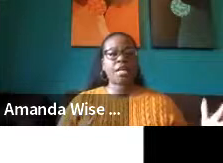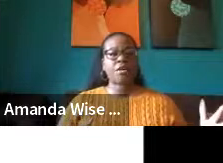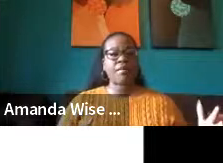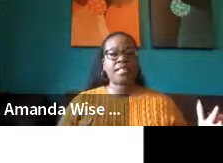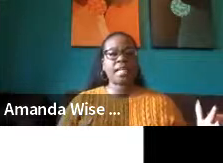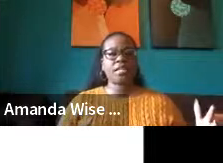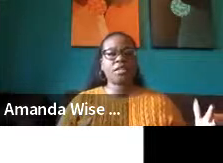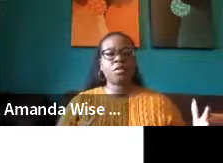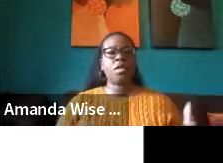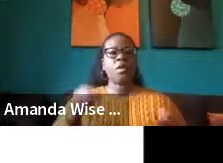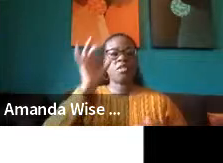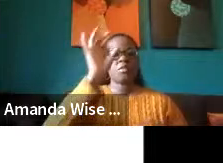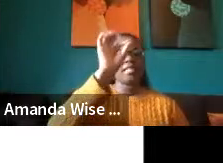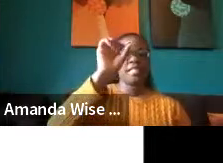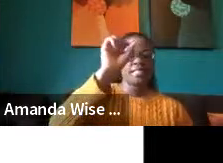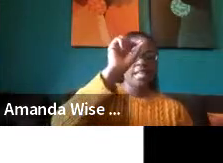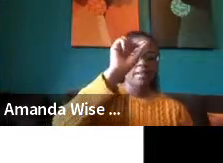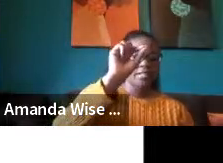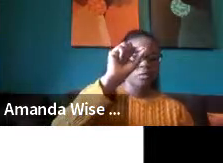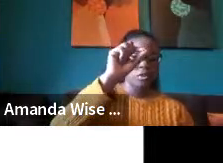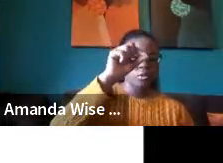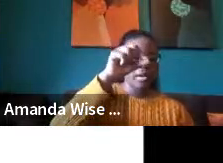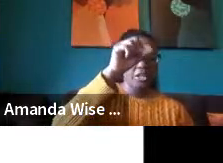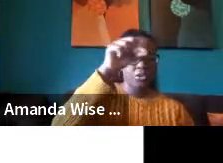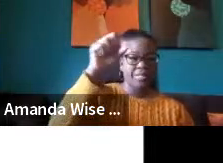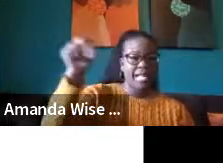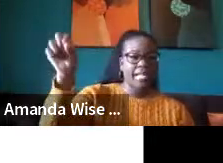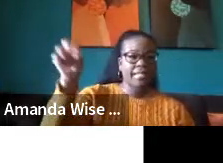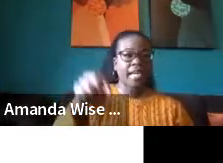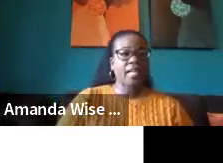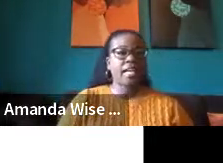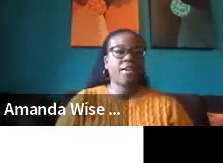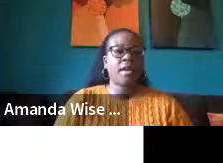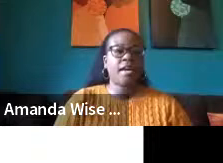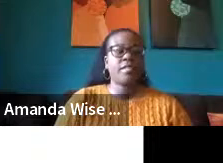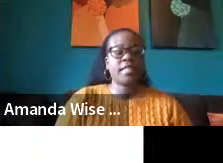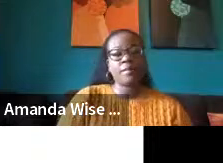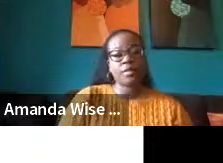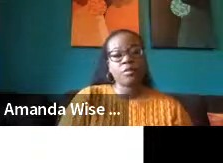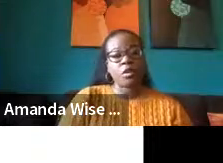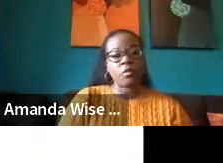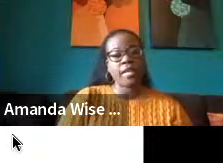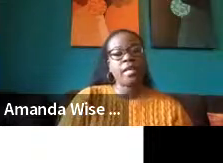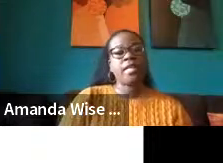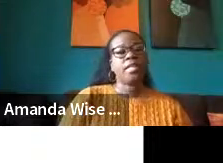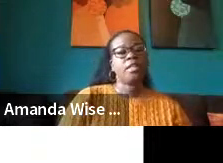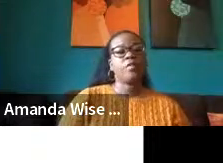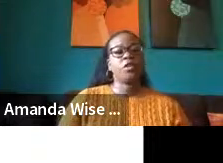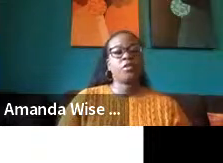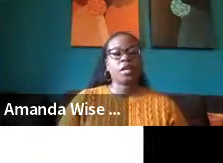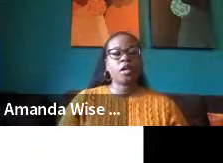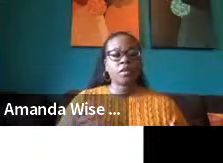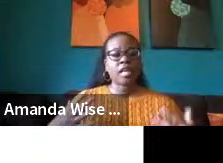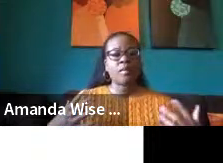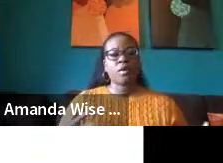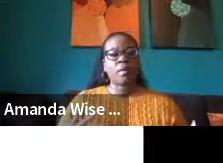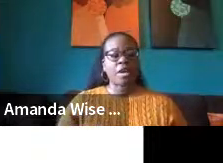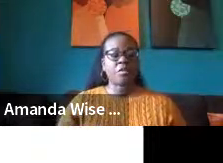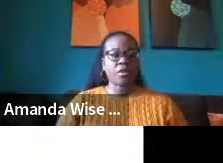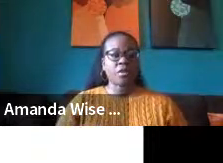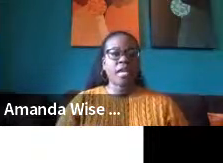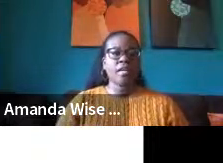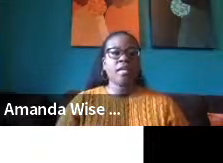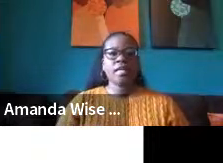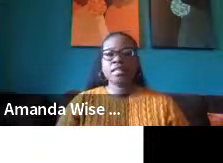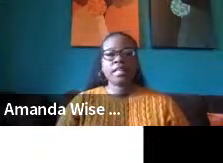people are kind of gravitating to, which means it doesn't have like those little extra lines, kind of like how you have with Times New Roman. So if you're trying to go for like a more